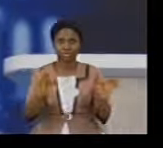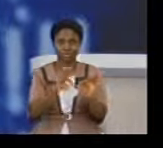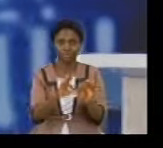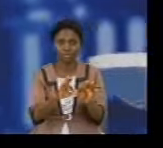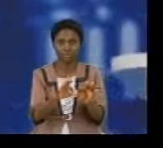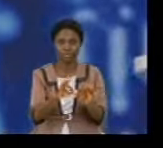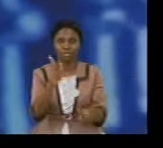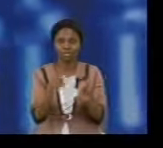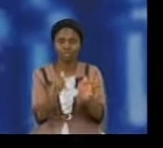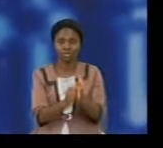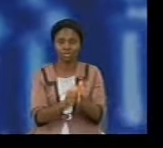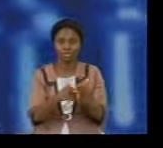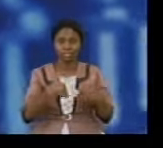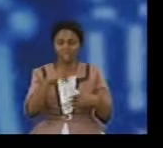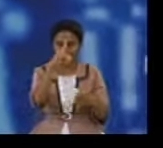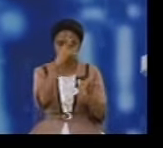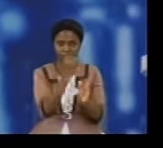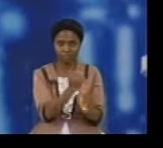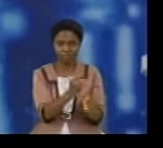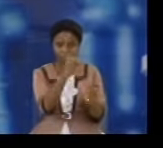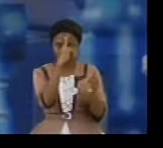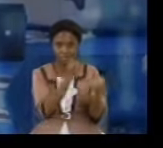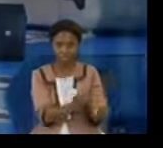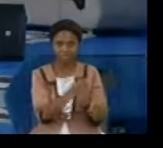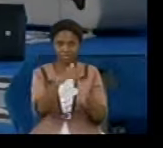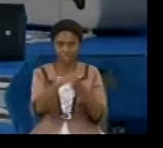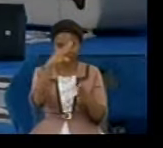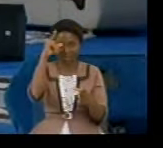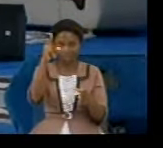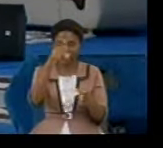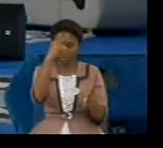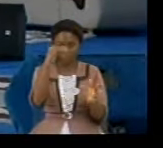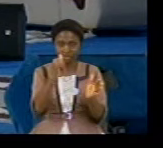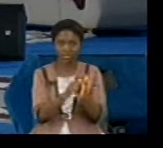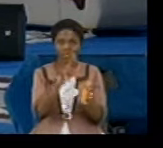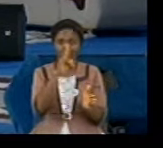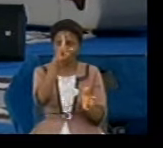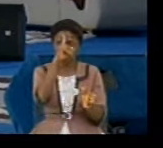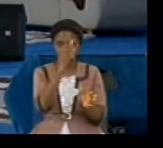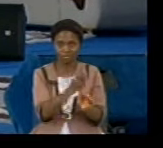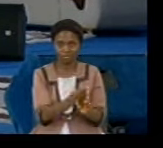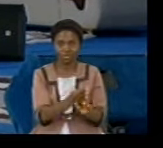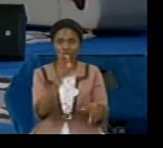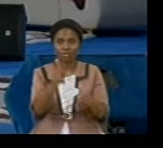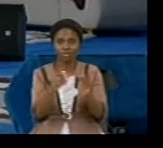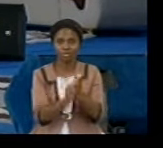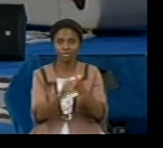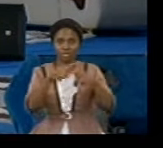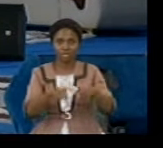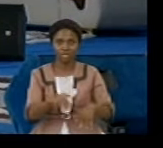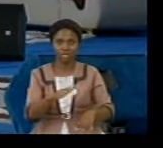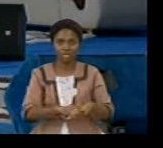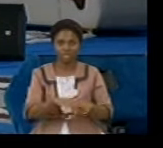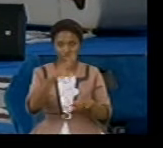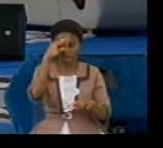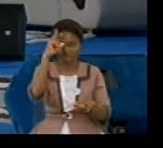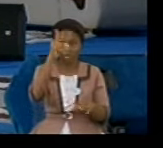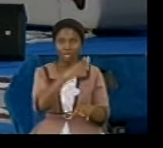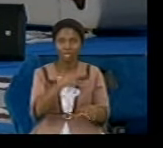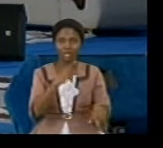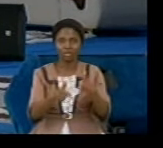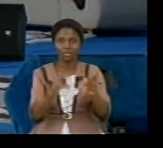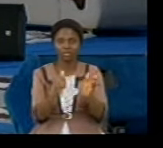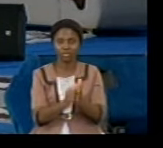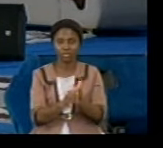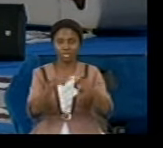him, who because of that are faithful, and the people that lean on him and the people that